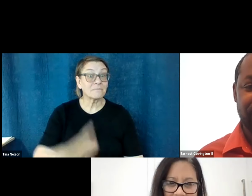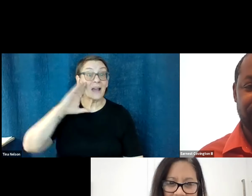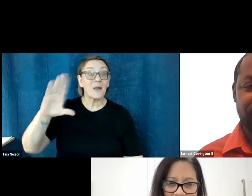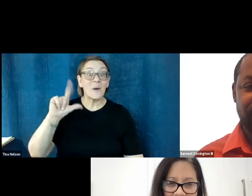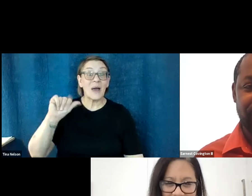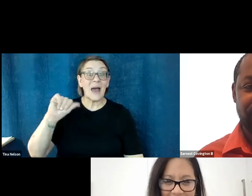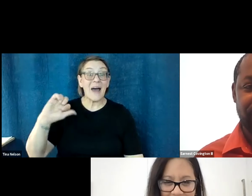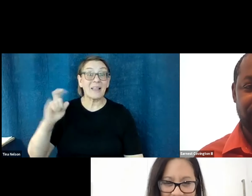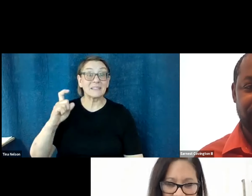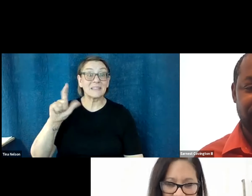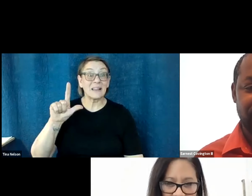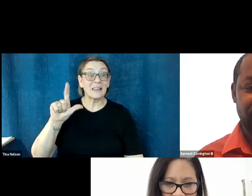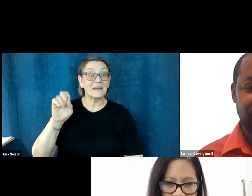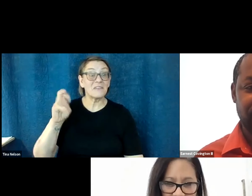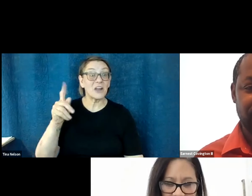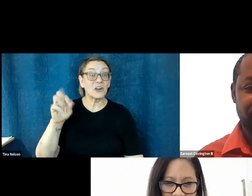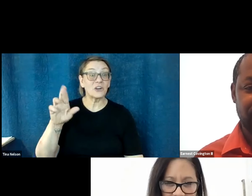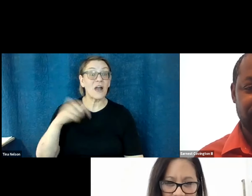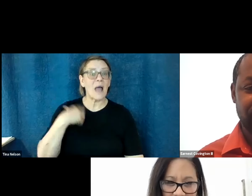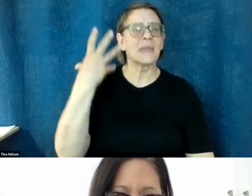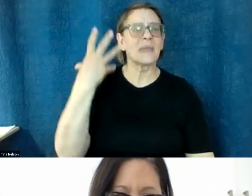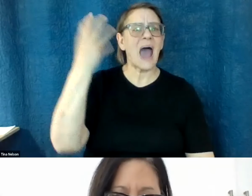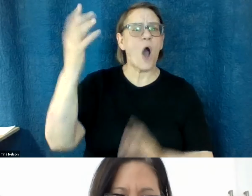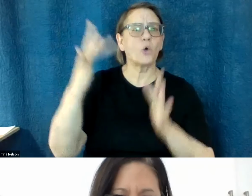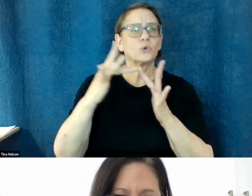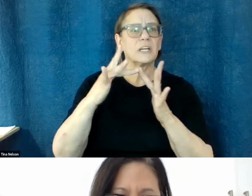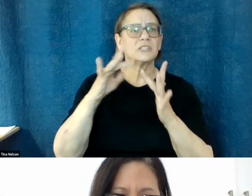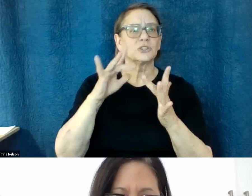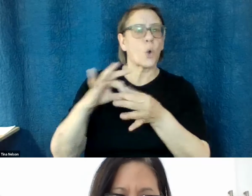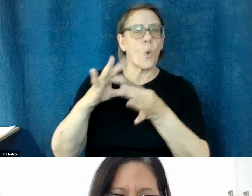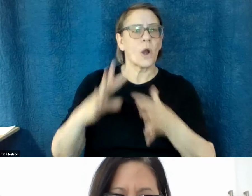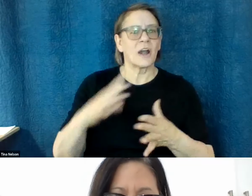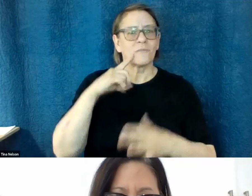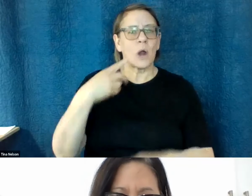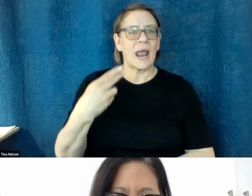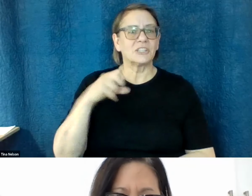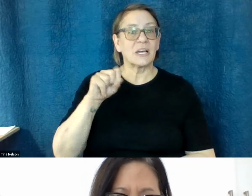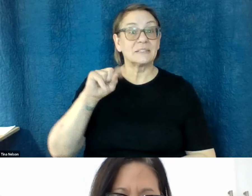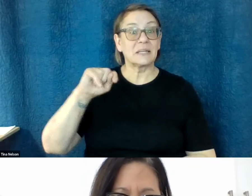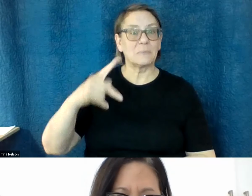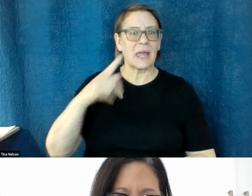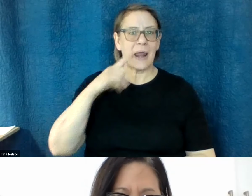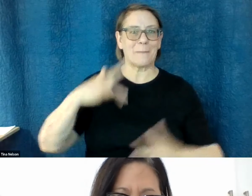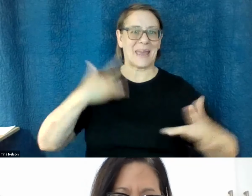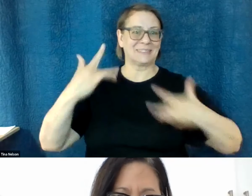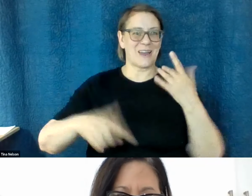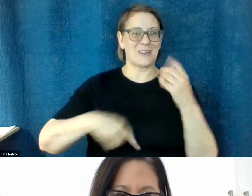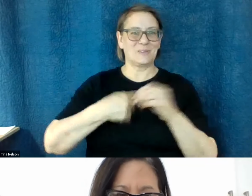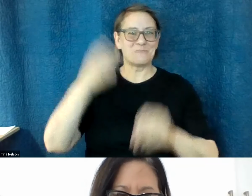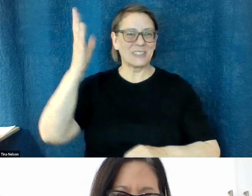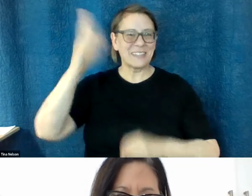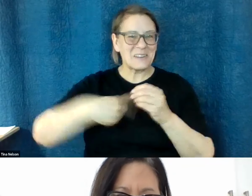LaFerrier? Excuse me. I'm the outreach coordinator for HSTP, and I'm excited to present on some data today.